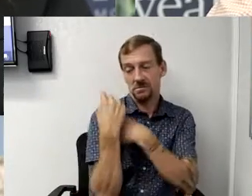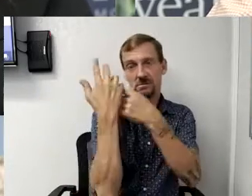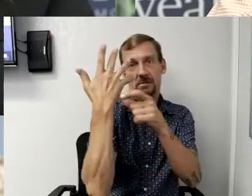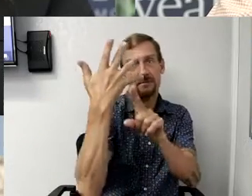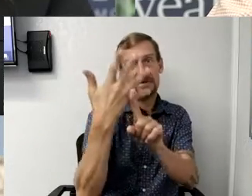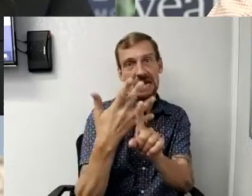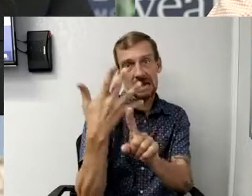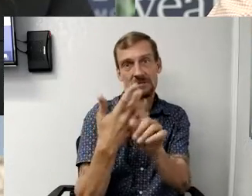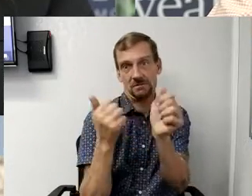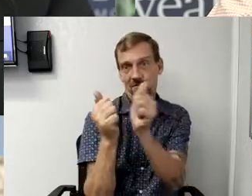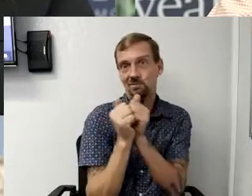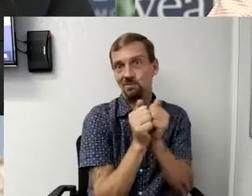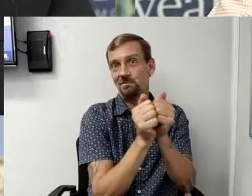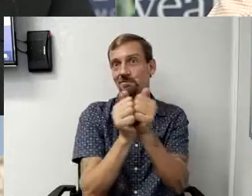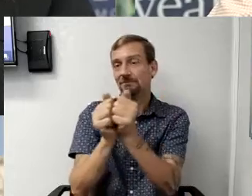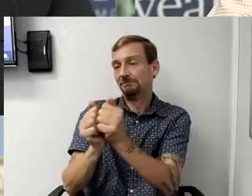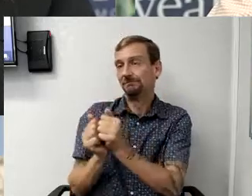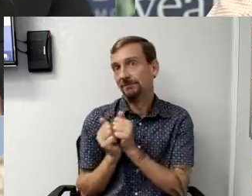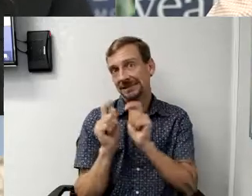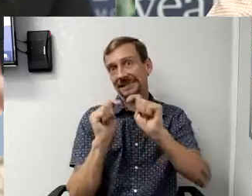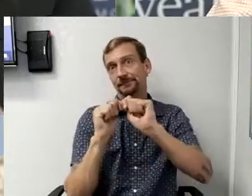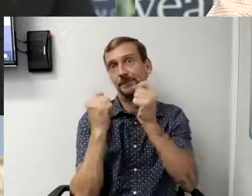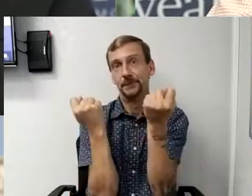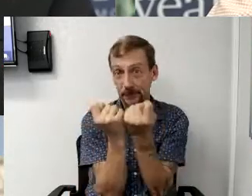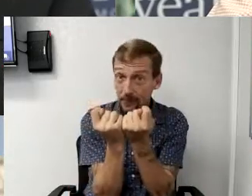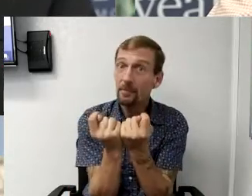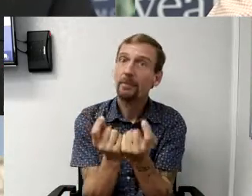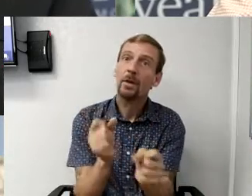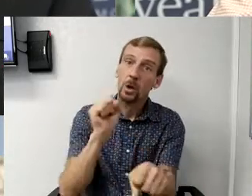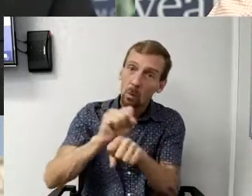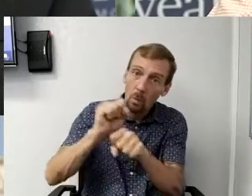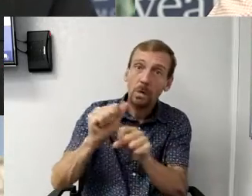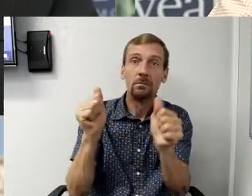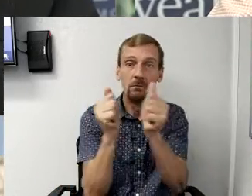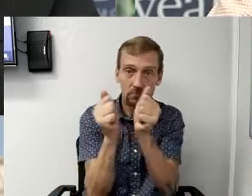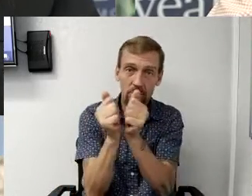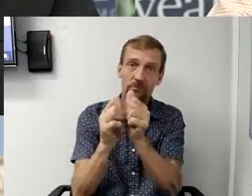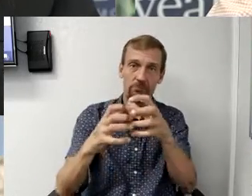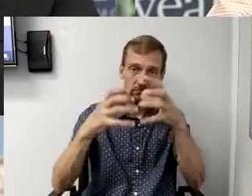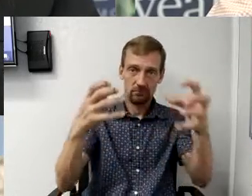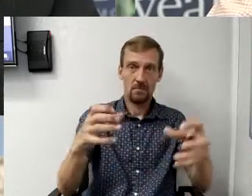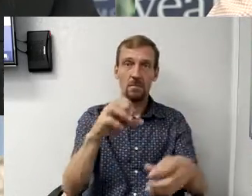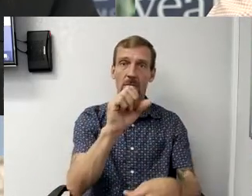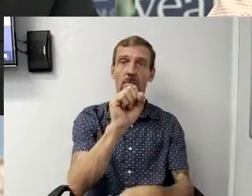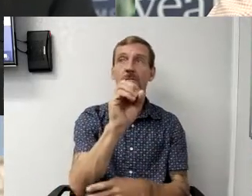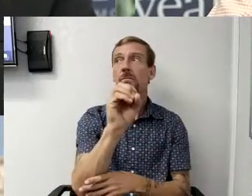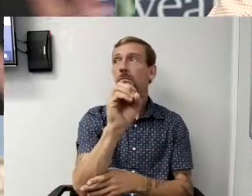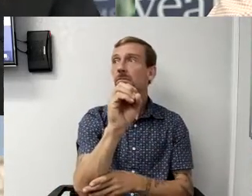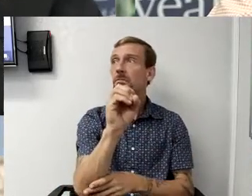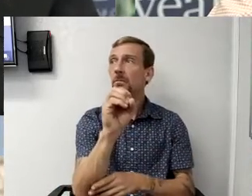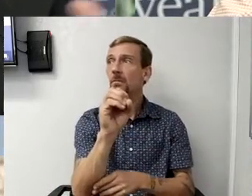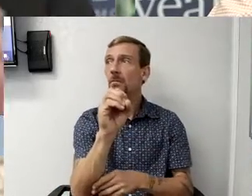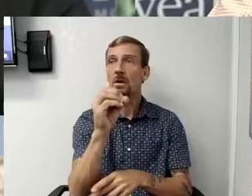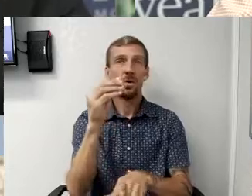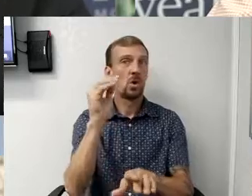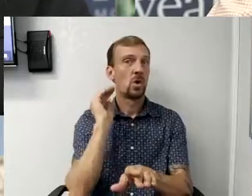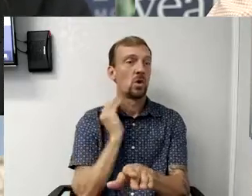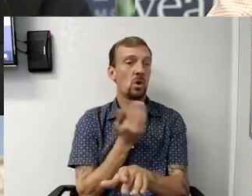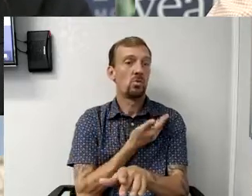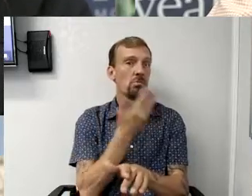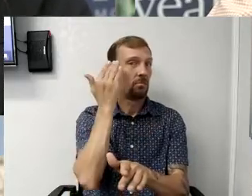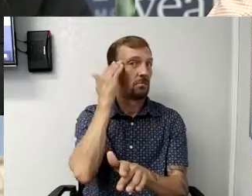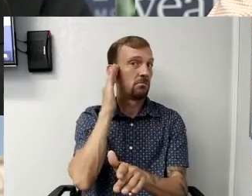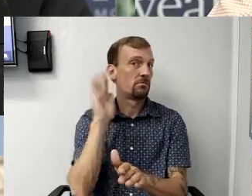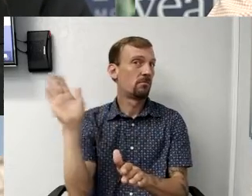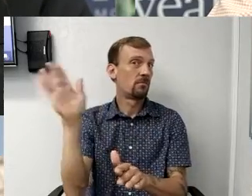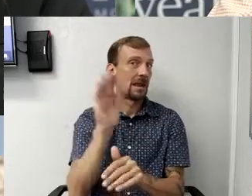together, kind of a lot of time spent working together. So, and know each other's